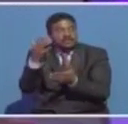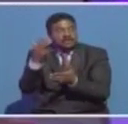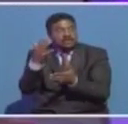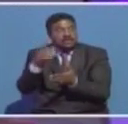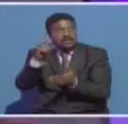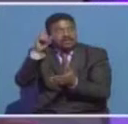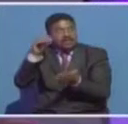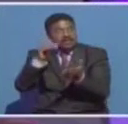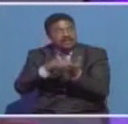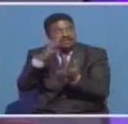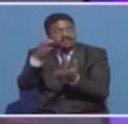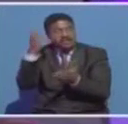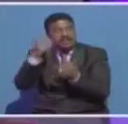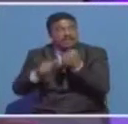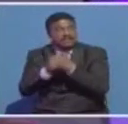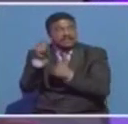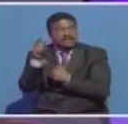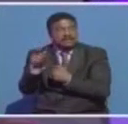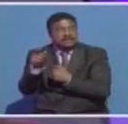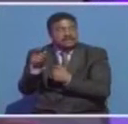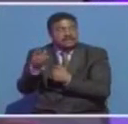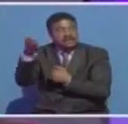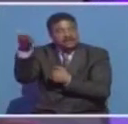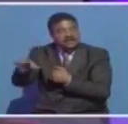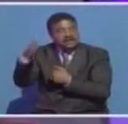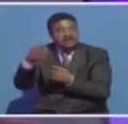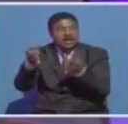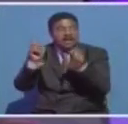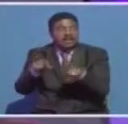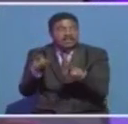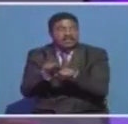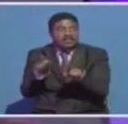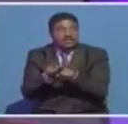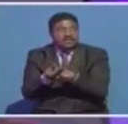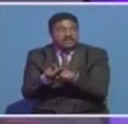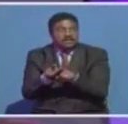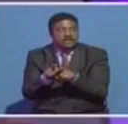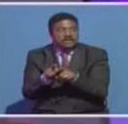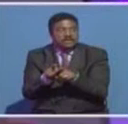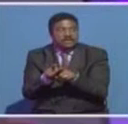1,051 people were affected. The natural disasters, again, similar to the